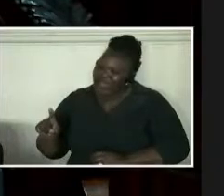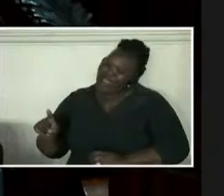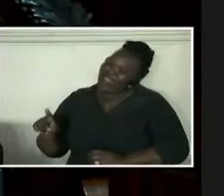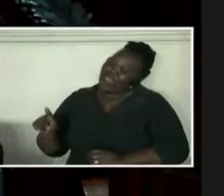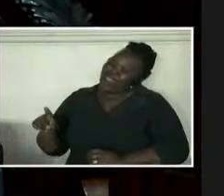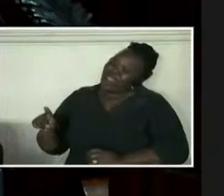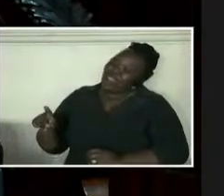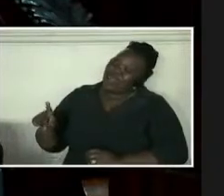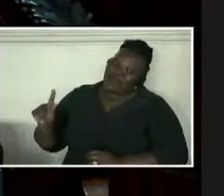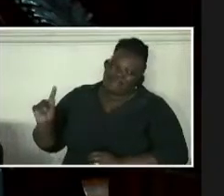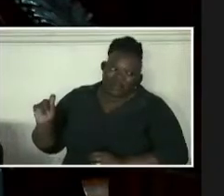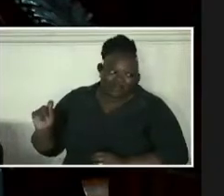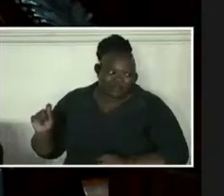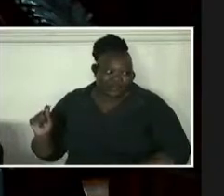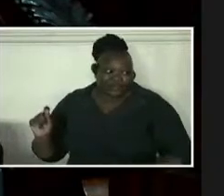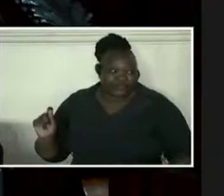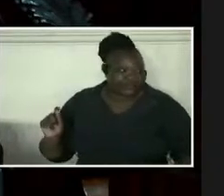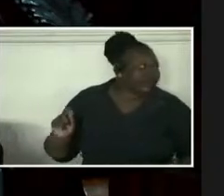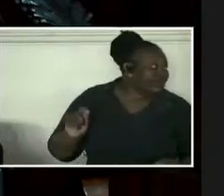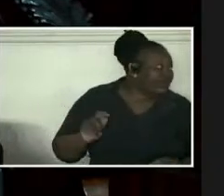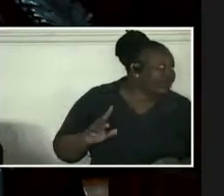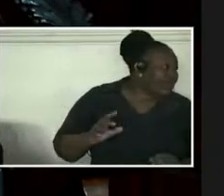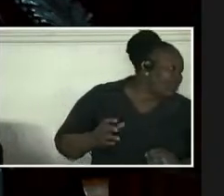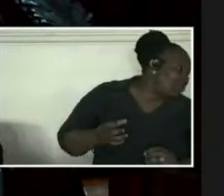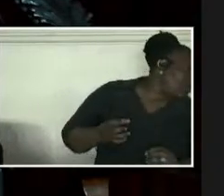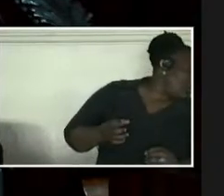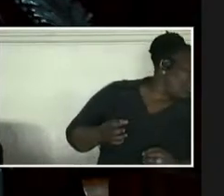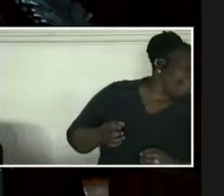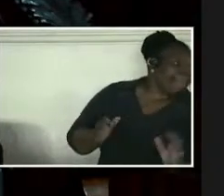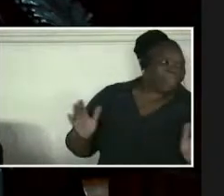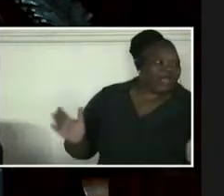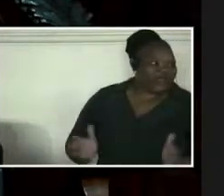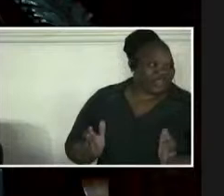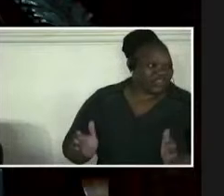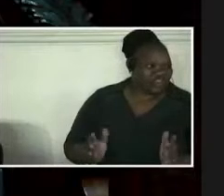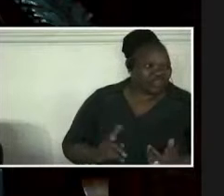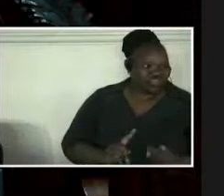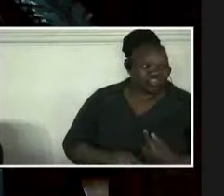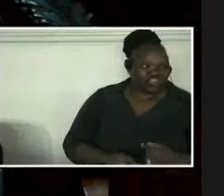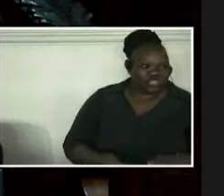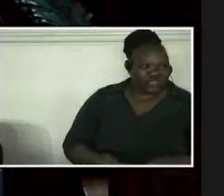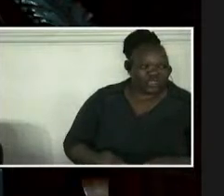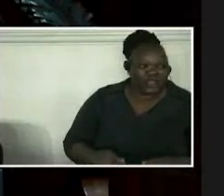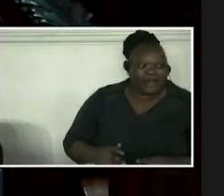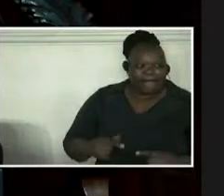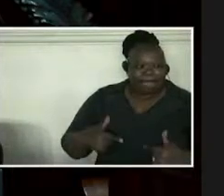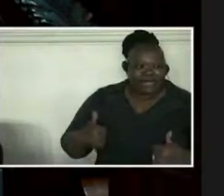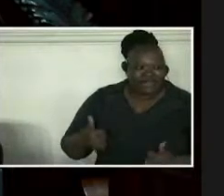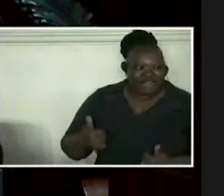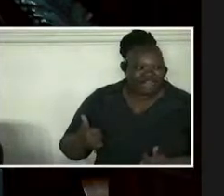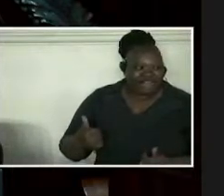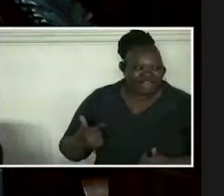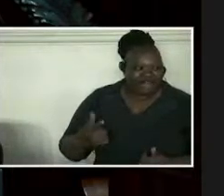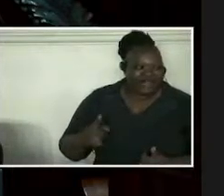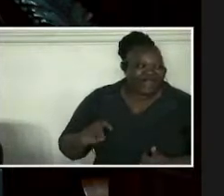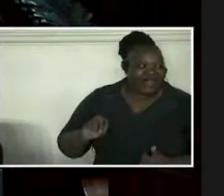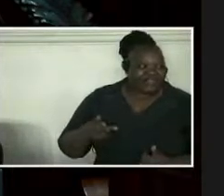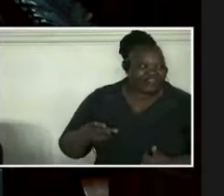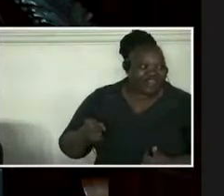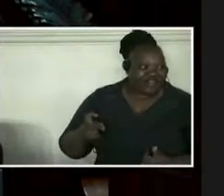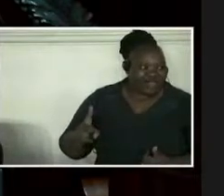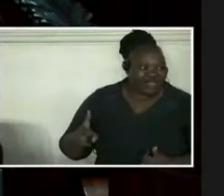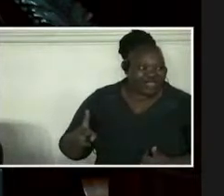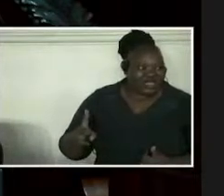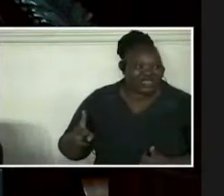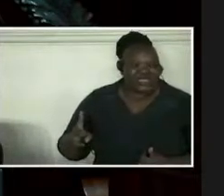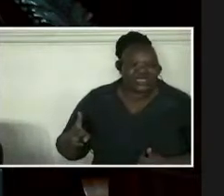target will not only be met but exceeded and we encourage all people who believe they might be at risk of hiv infection to